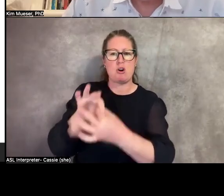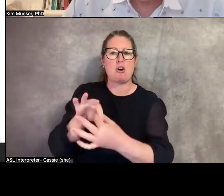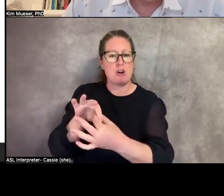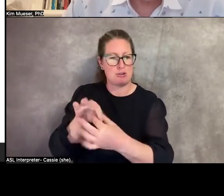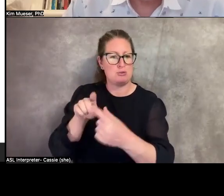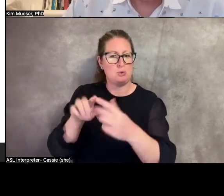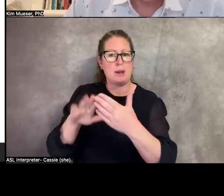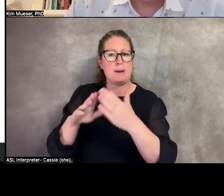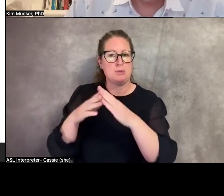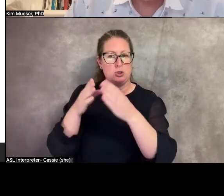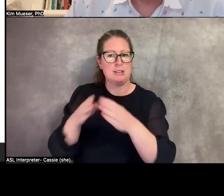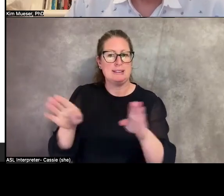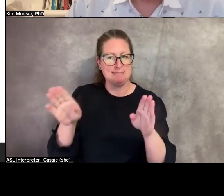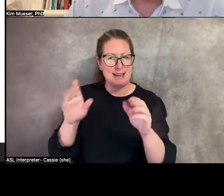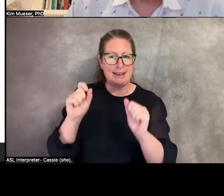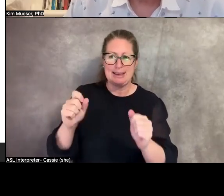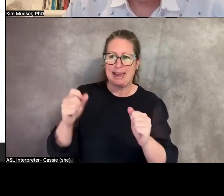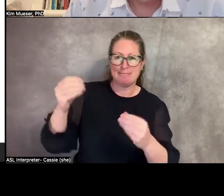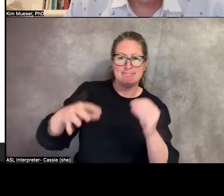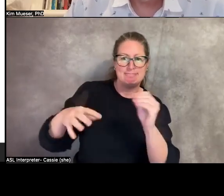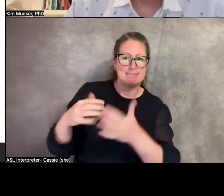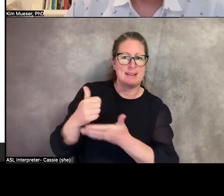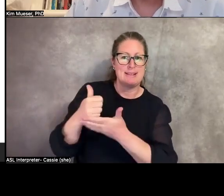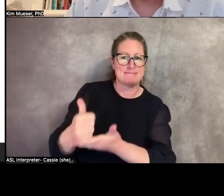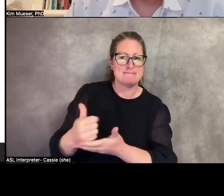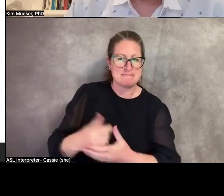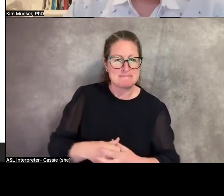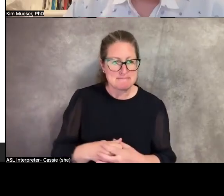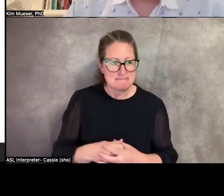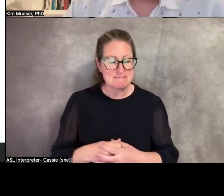a community that they can contribute to. Next slide.